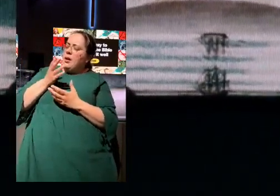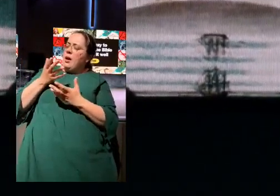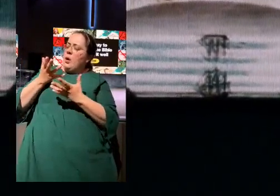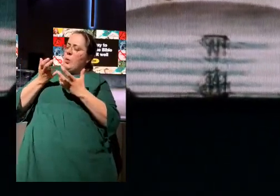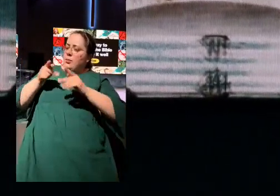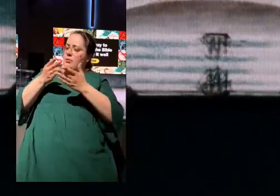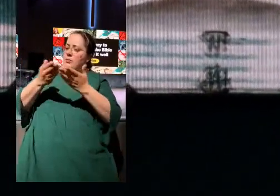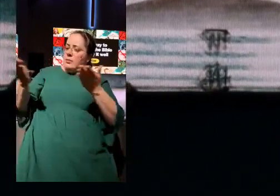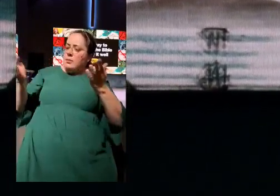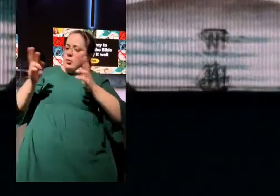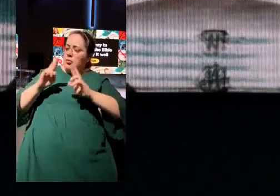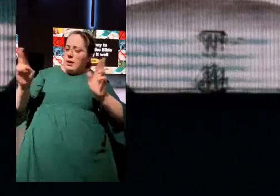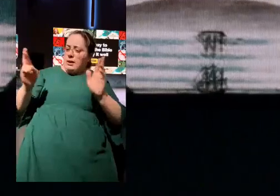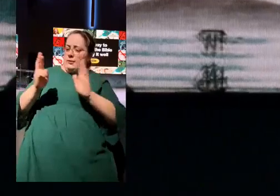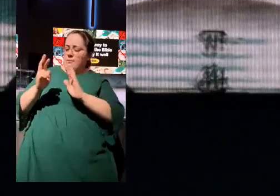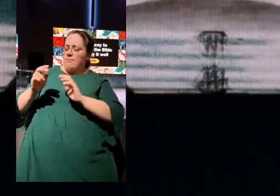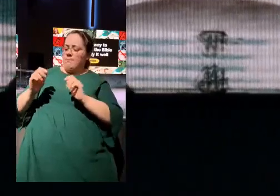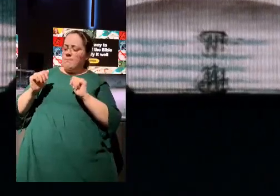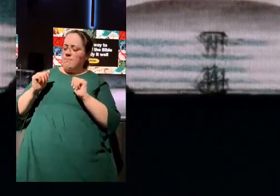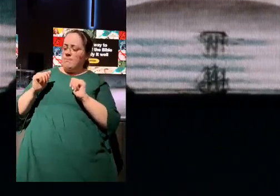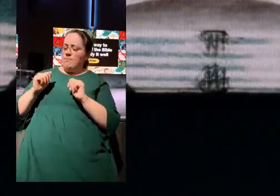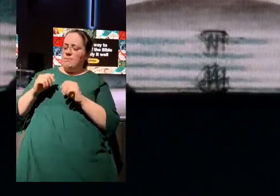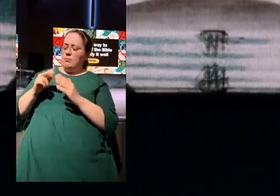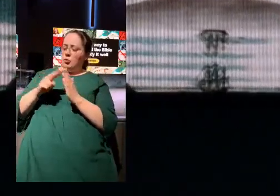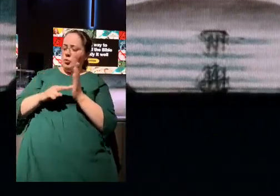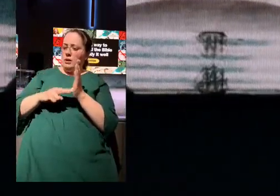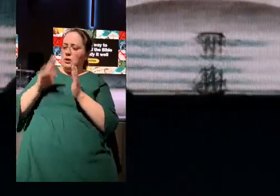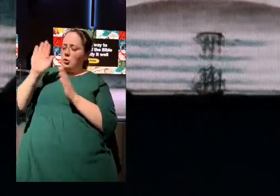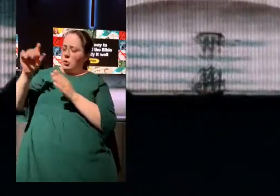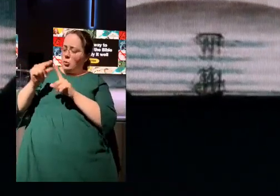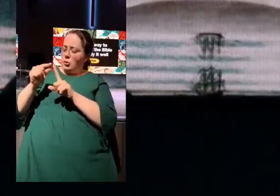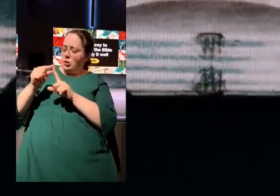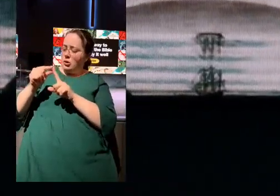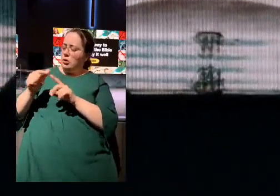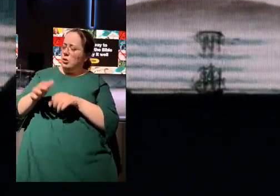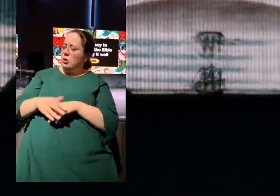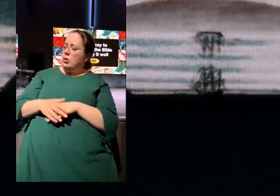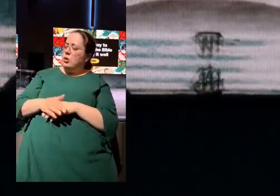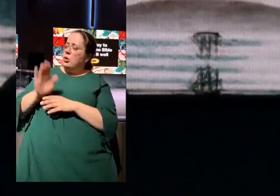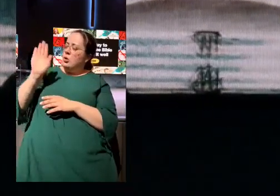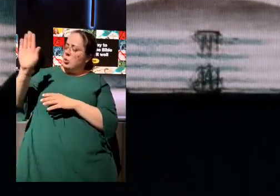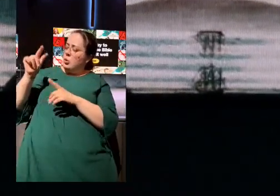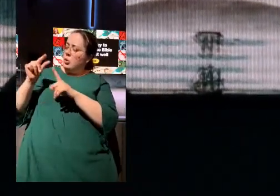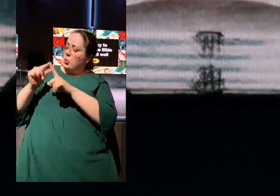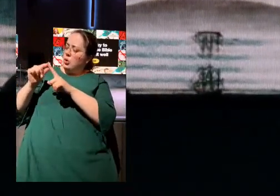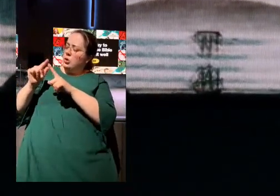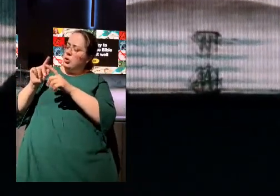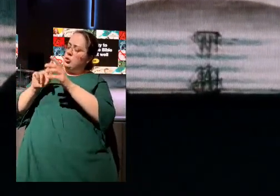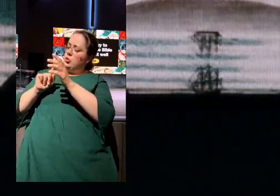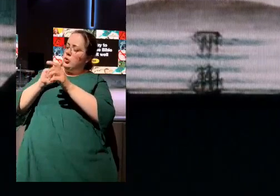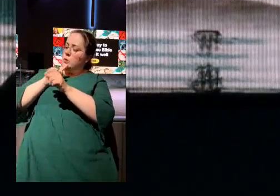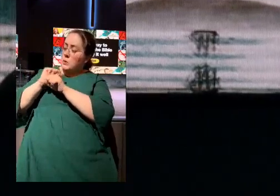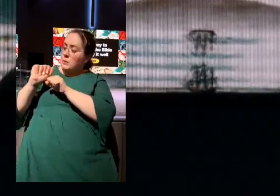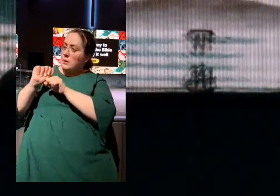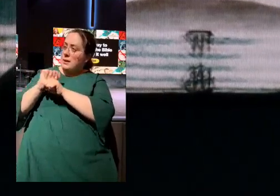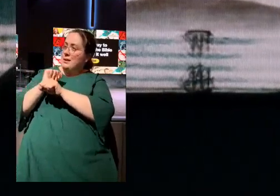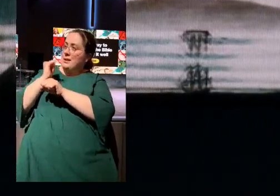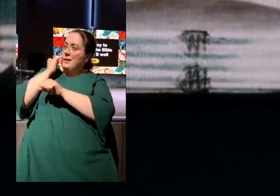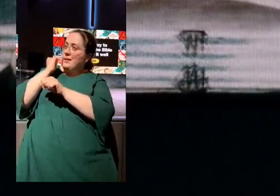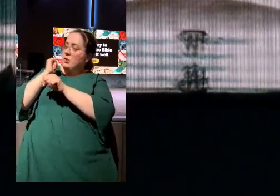and inspired to read your word, because if your word truly is inspired by you, and I believe that it